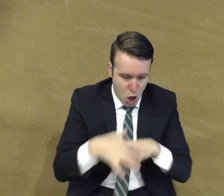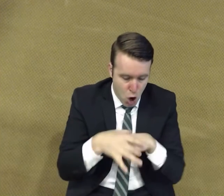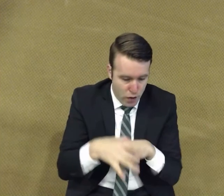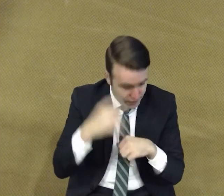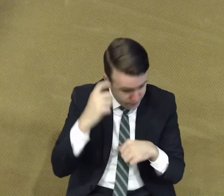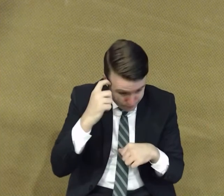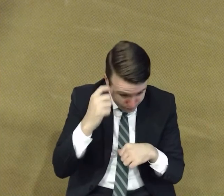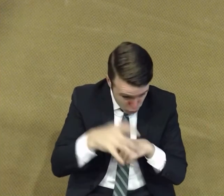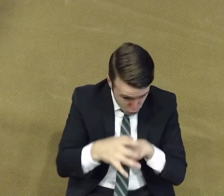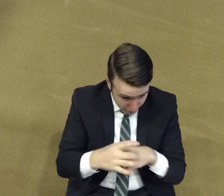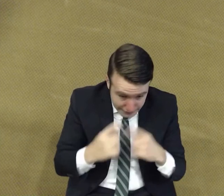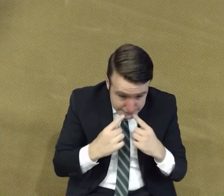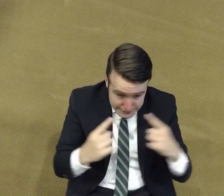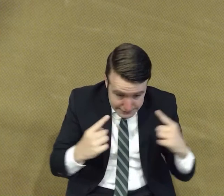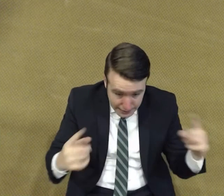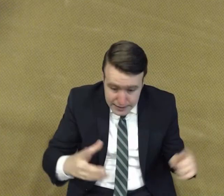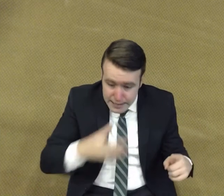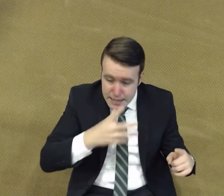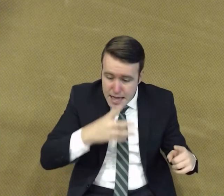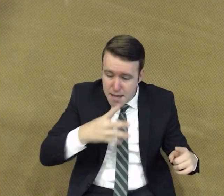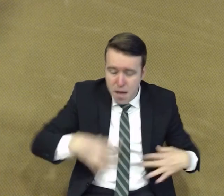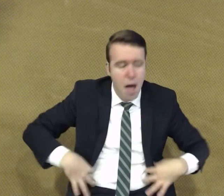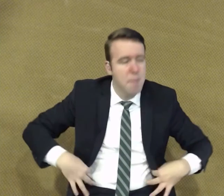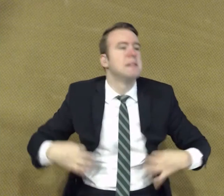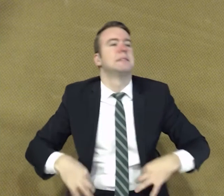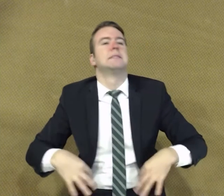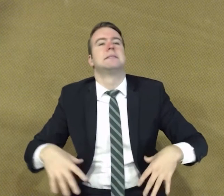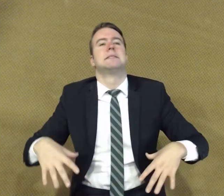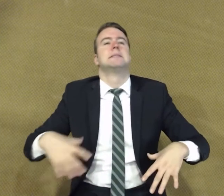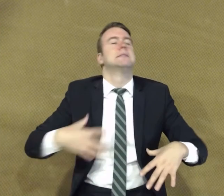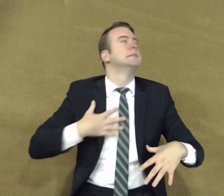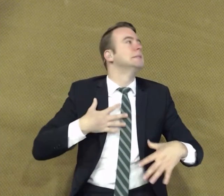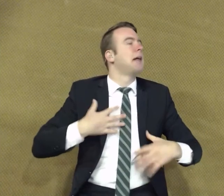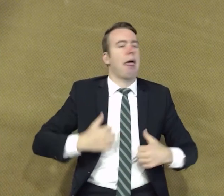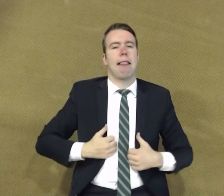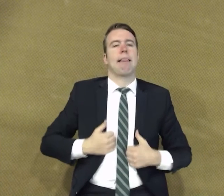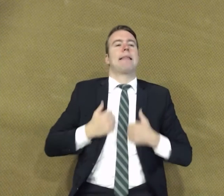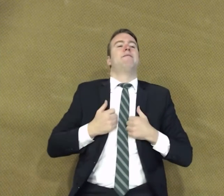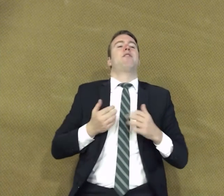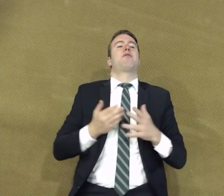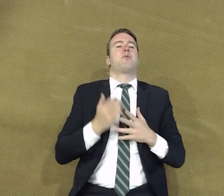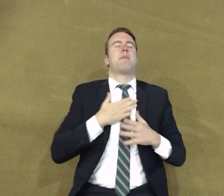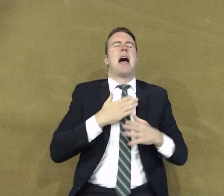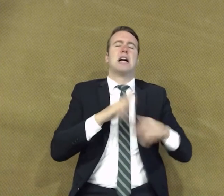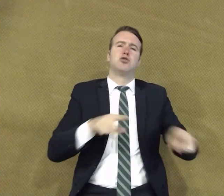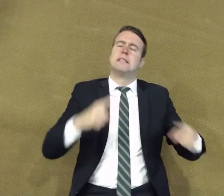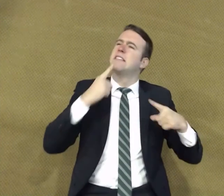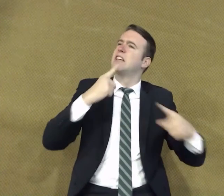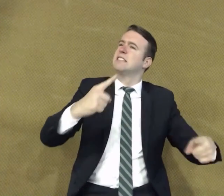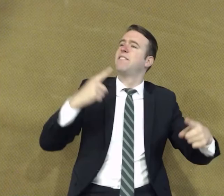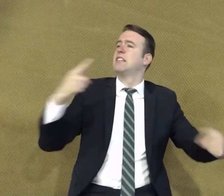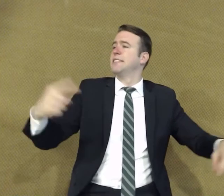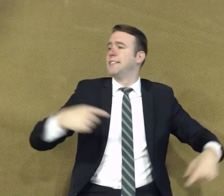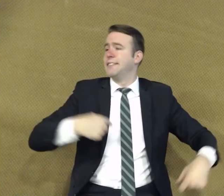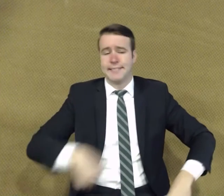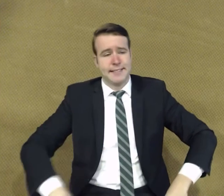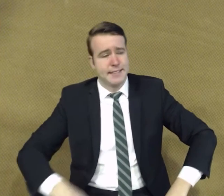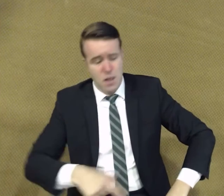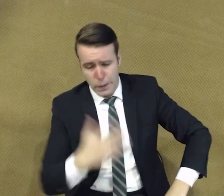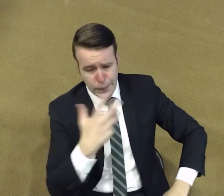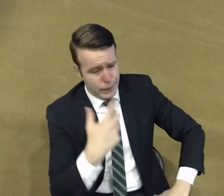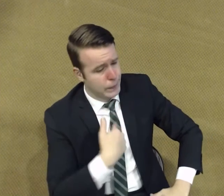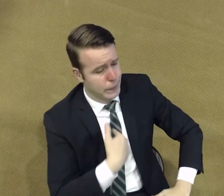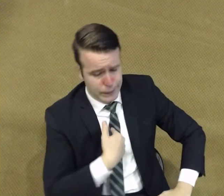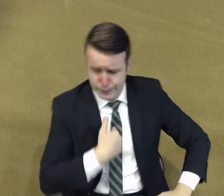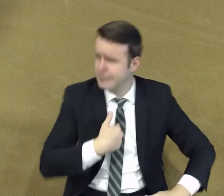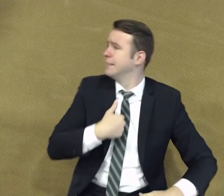earthly success through which mama can vicariously or daddy live through that child to watch them do things that they